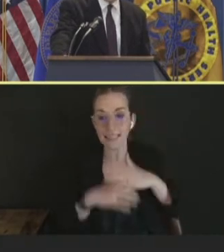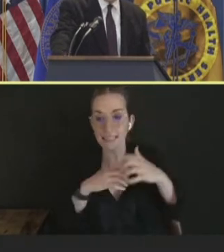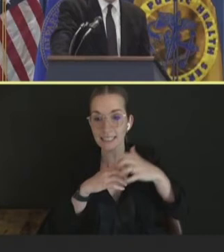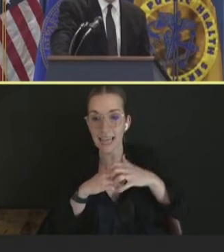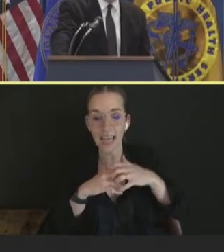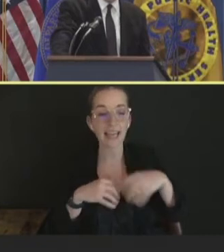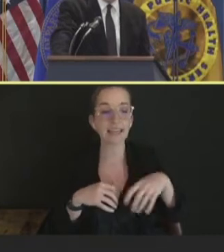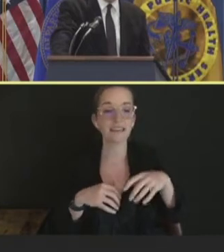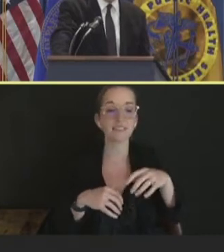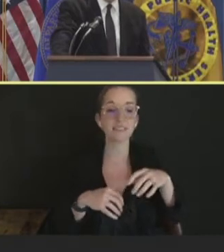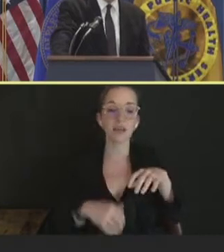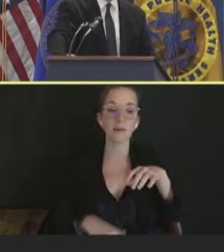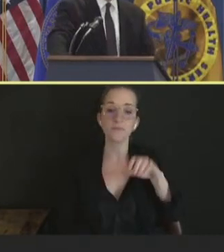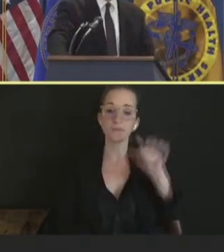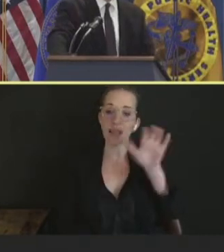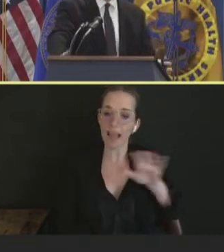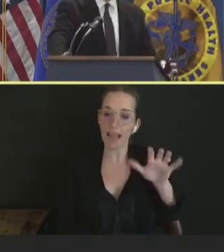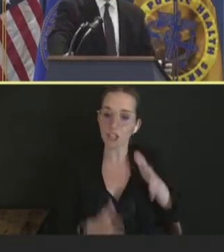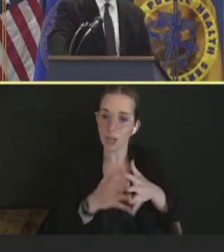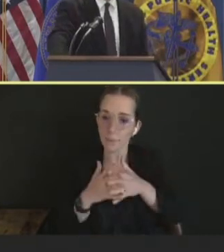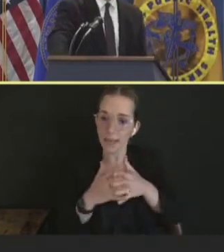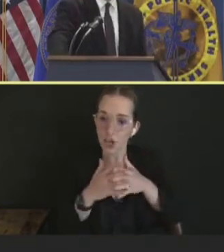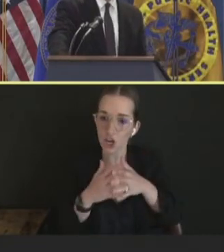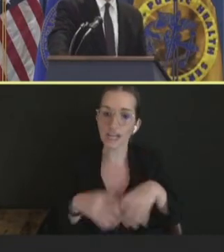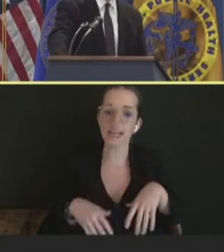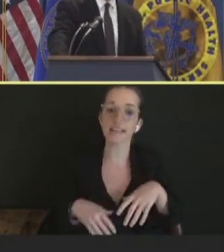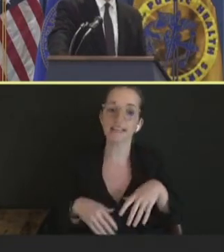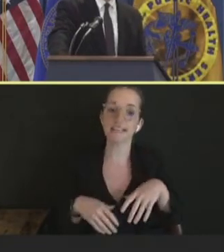Pacific Islanders, but also